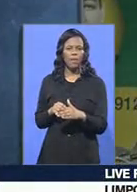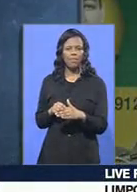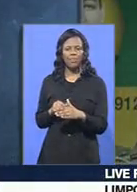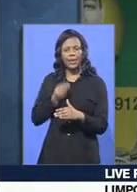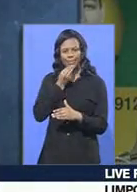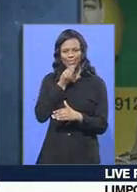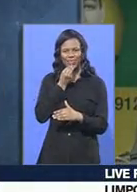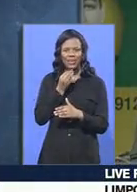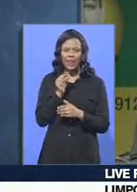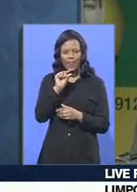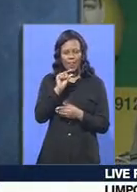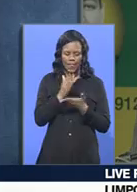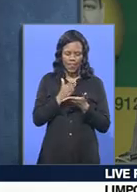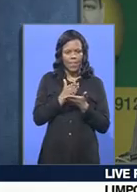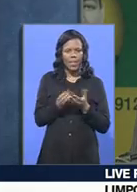rations